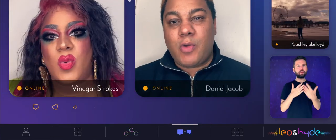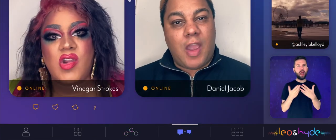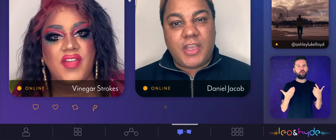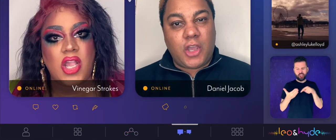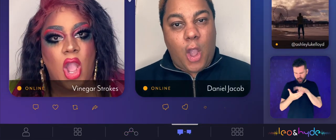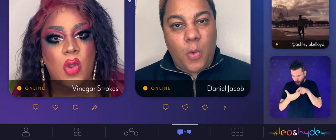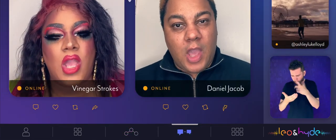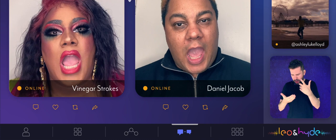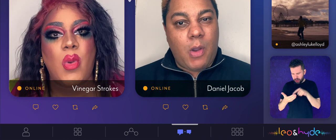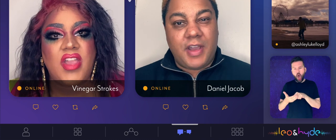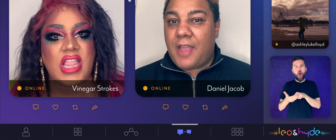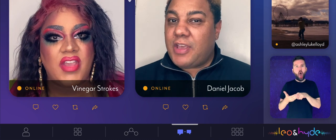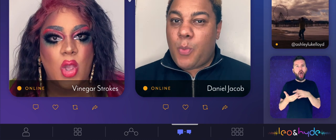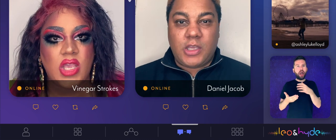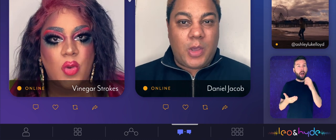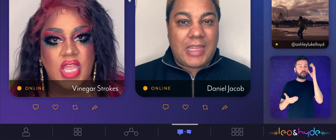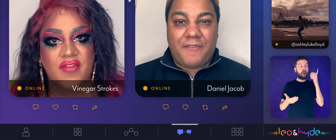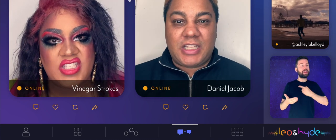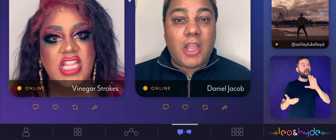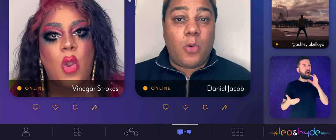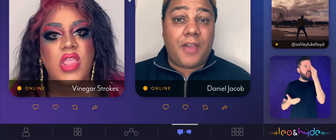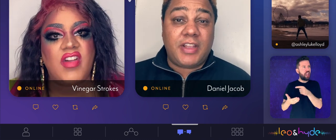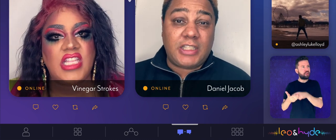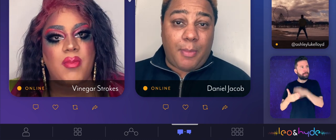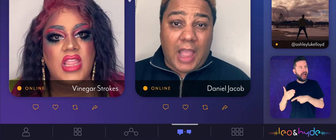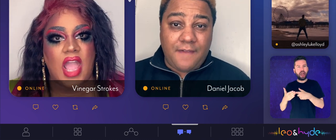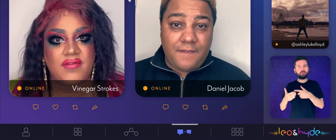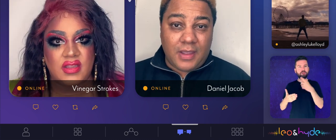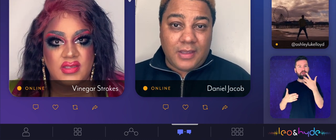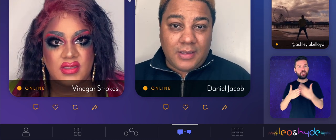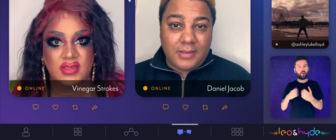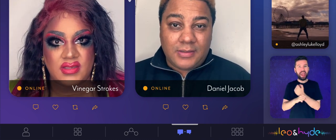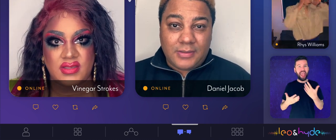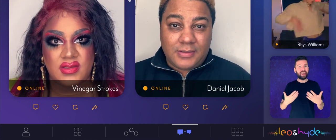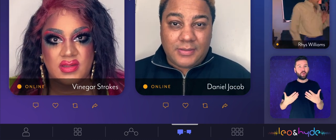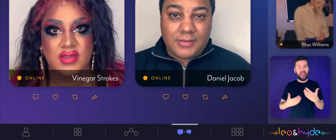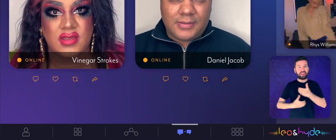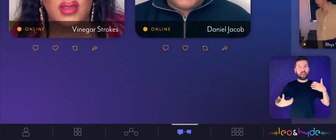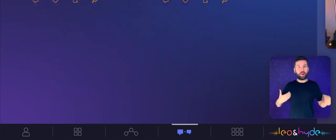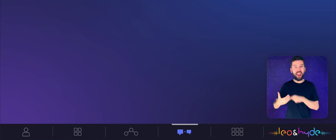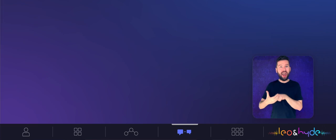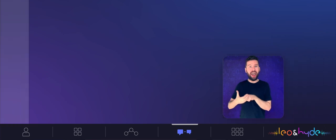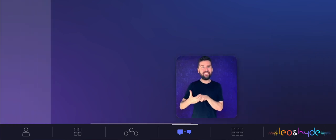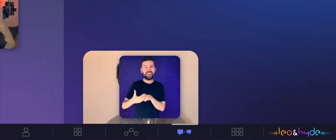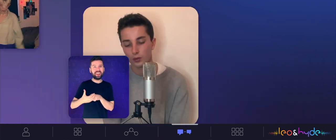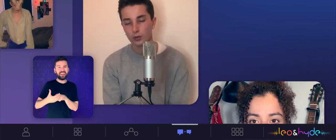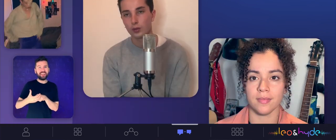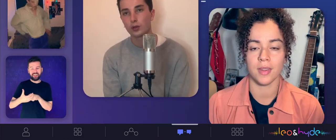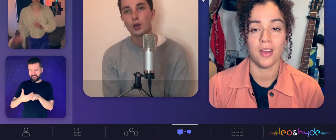Online, wherever you go, however clever you are, you can never say no. Living a double life. Look up, calm